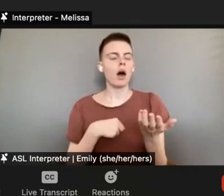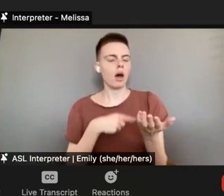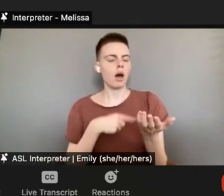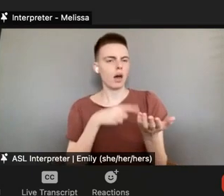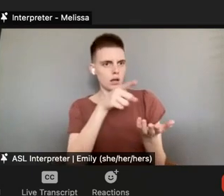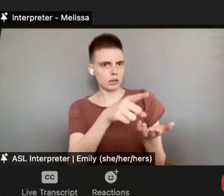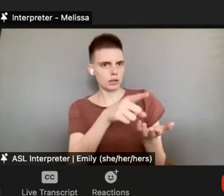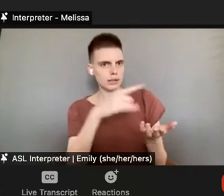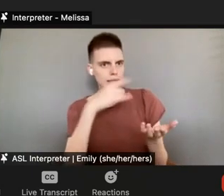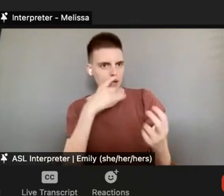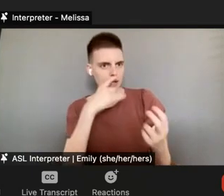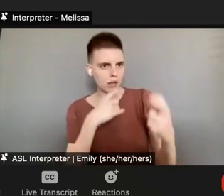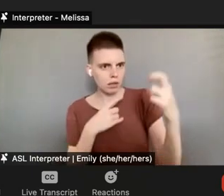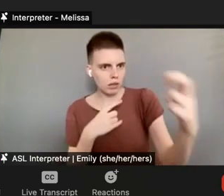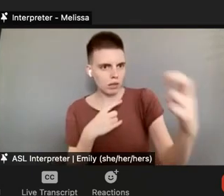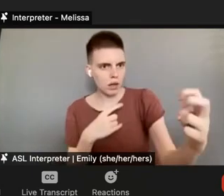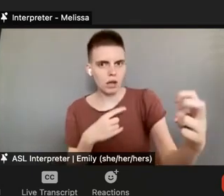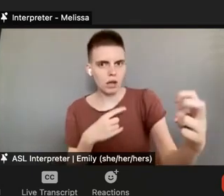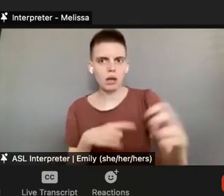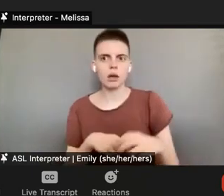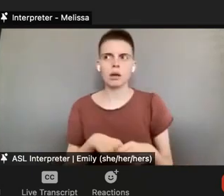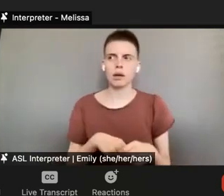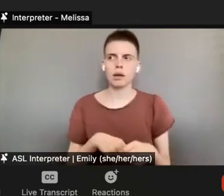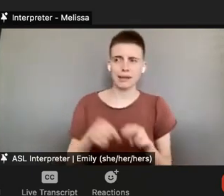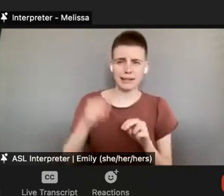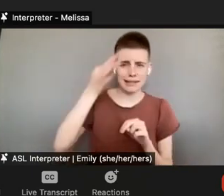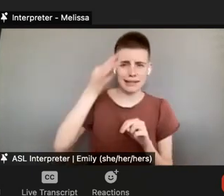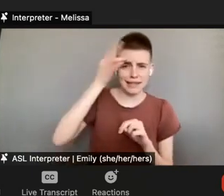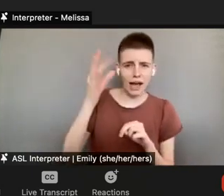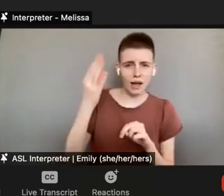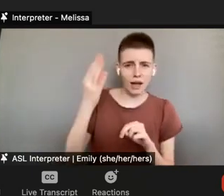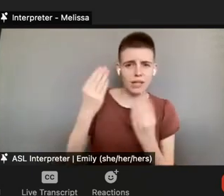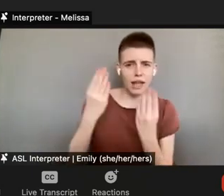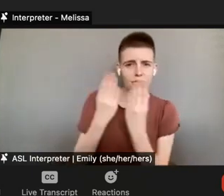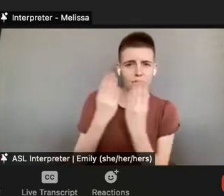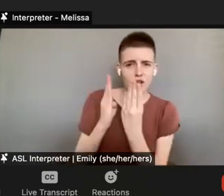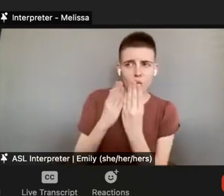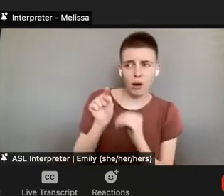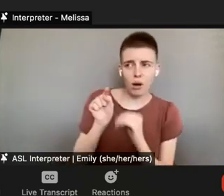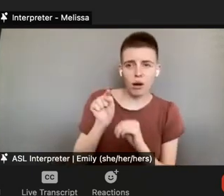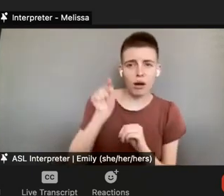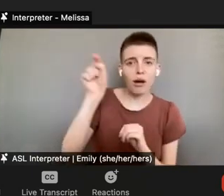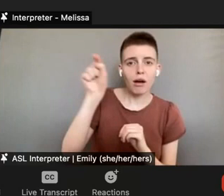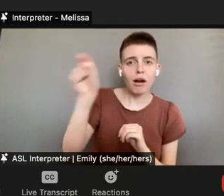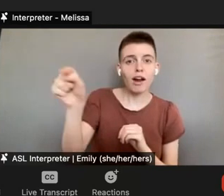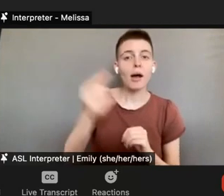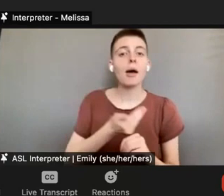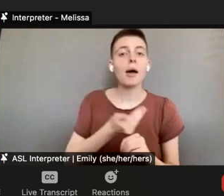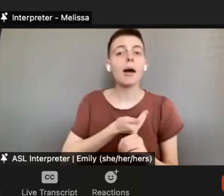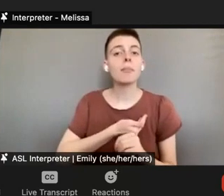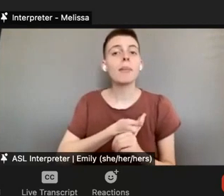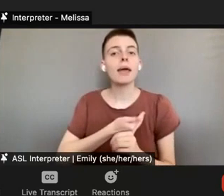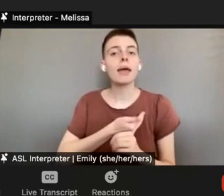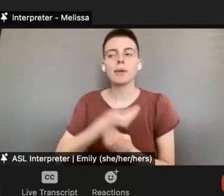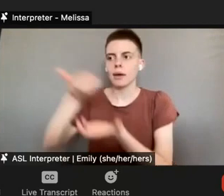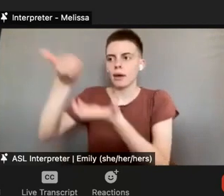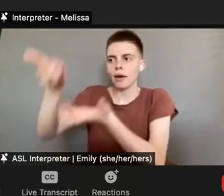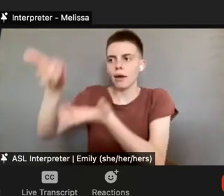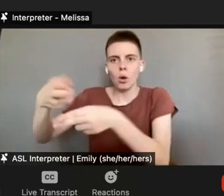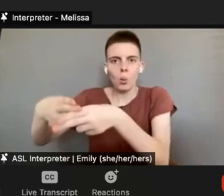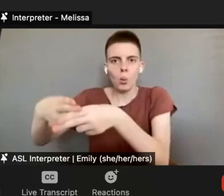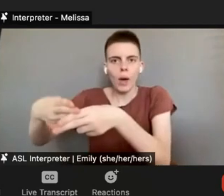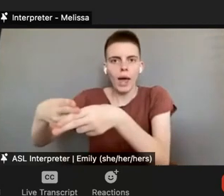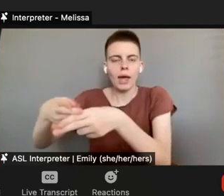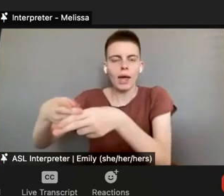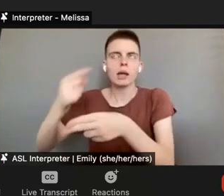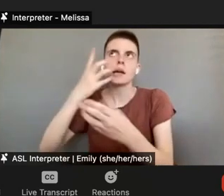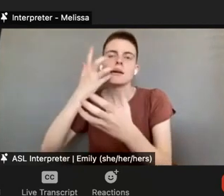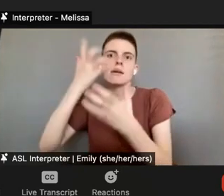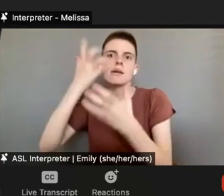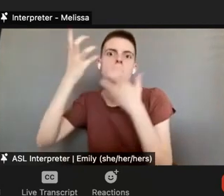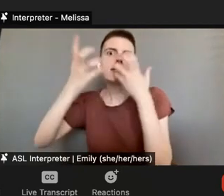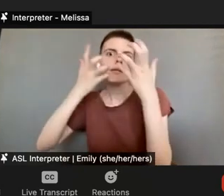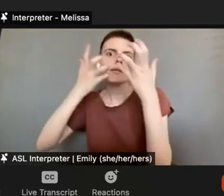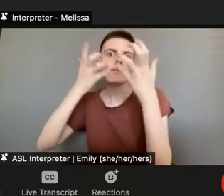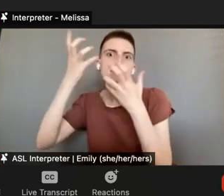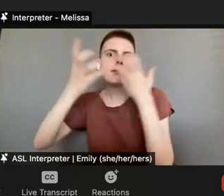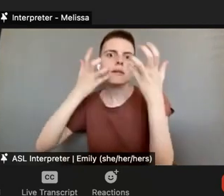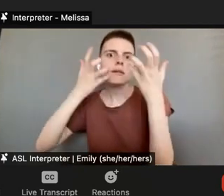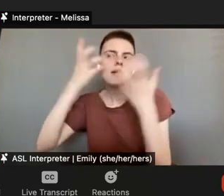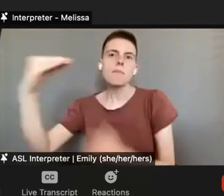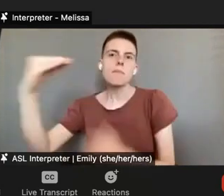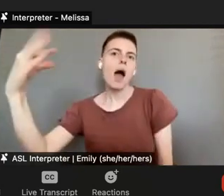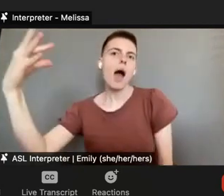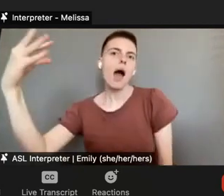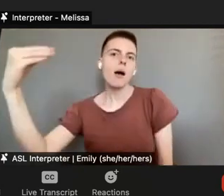hall, and a baby's getting weighed right outside this door, so that's always worth a cry. I watch to see what is